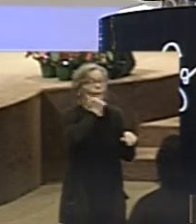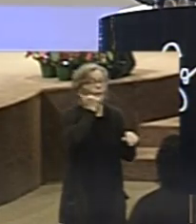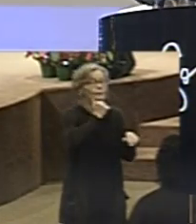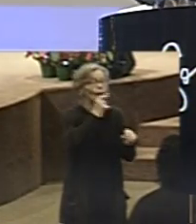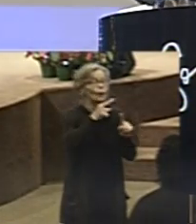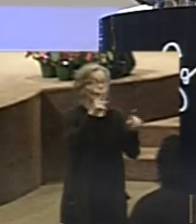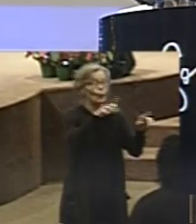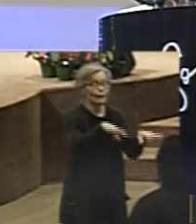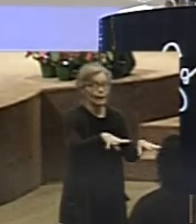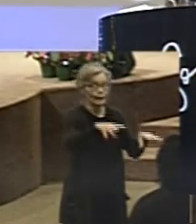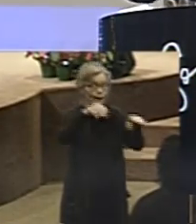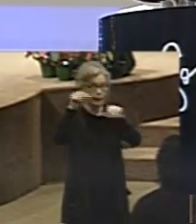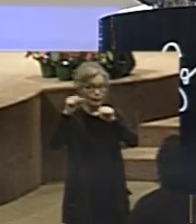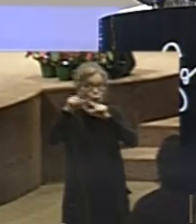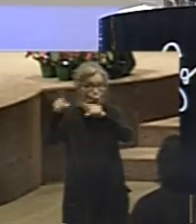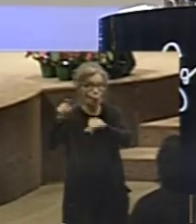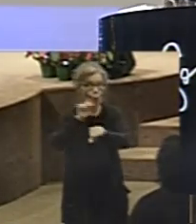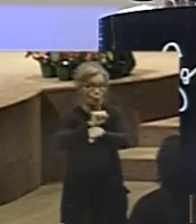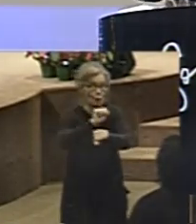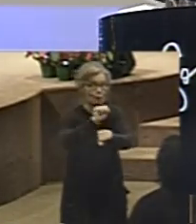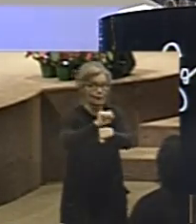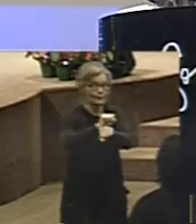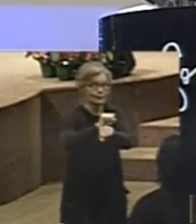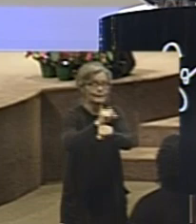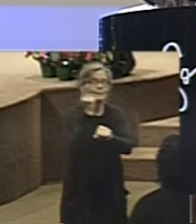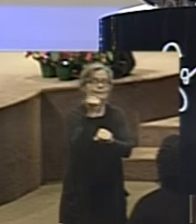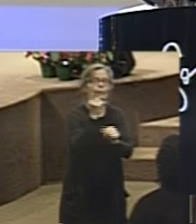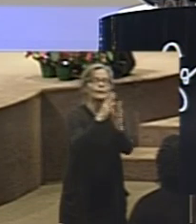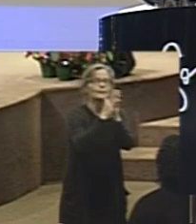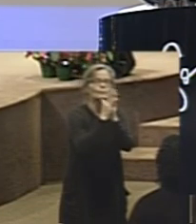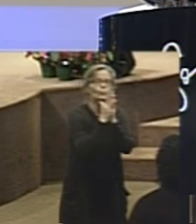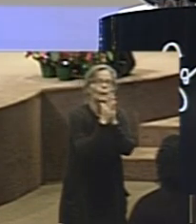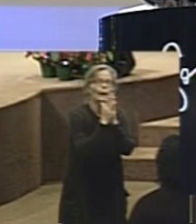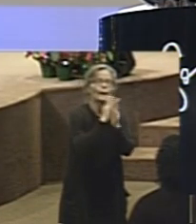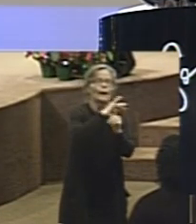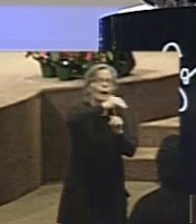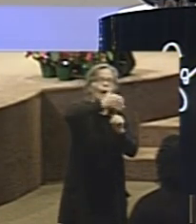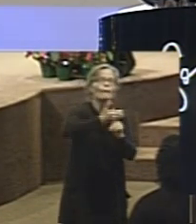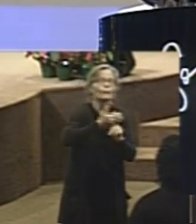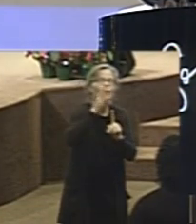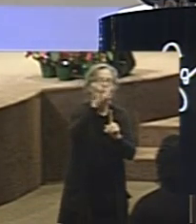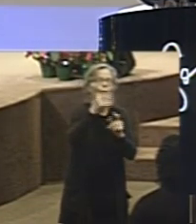a covering over their lives every day.